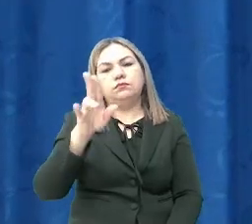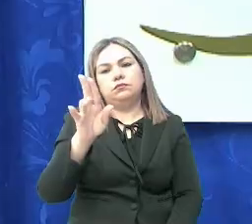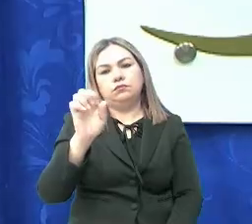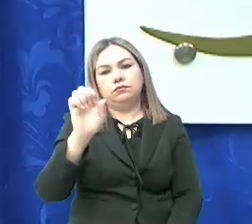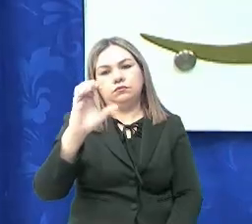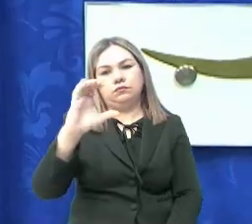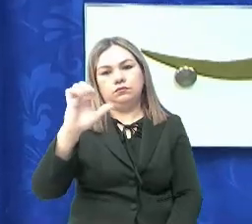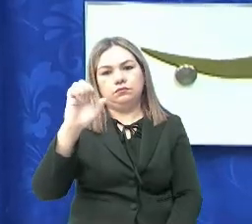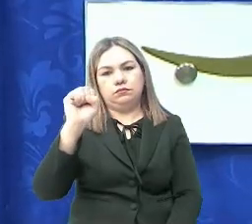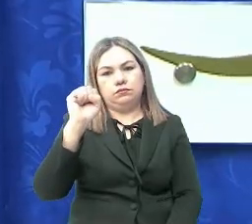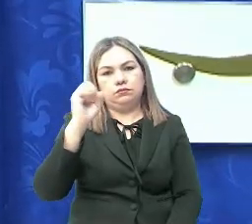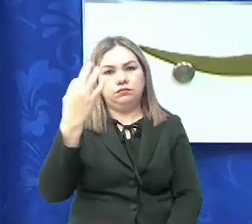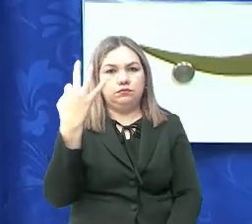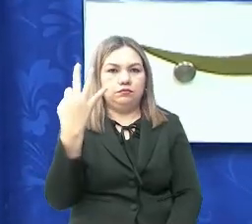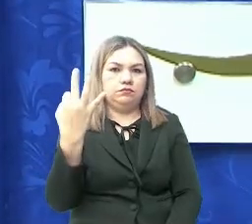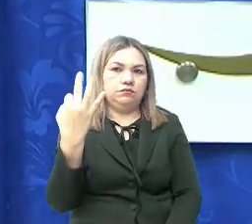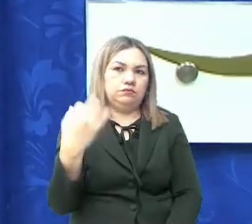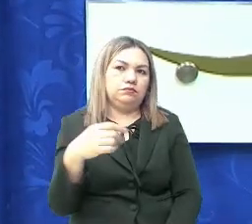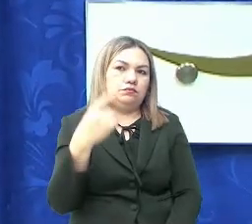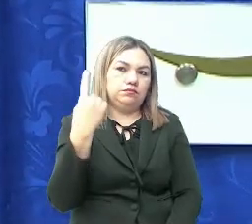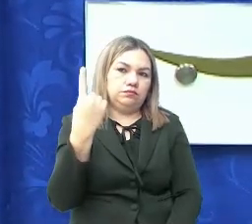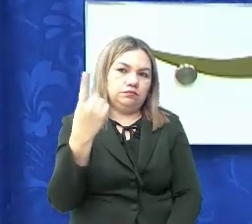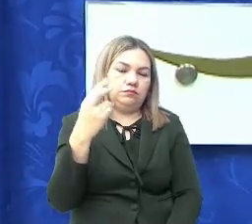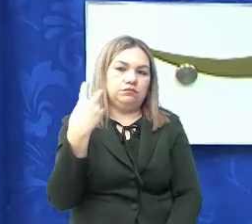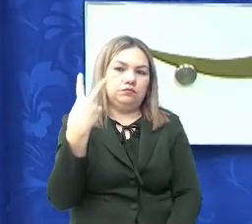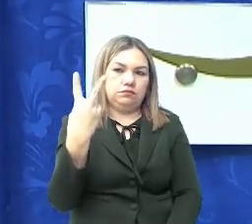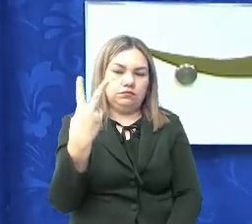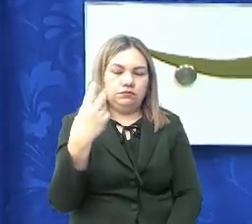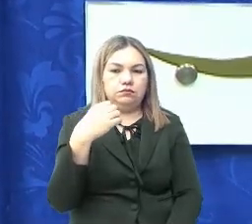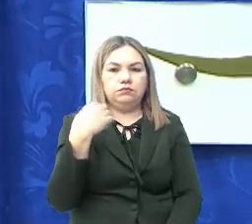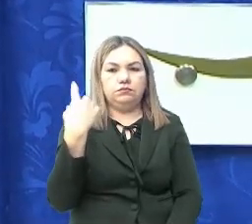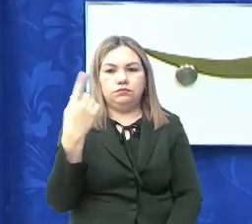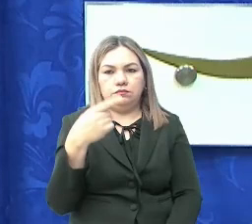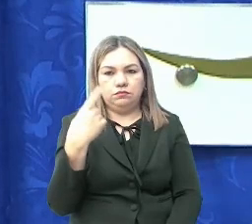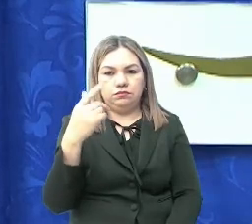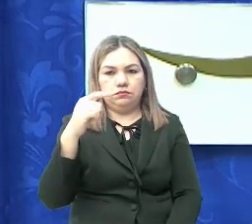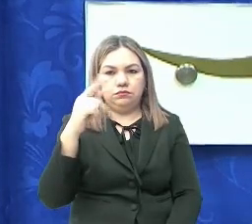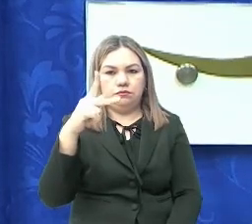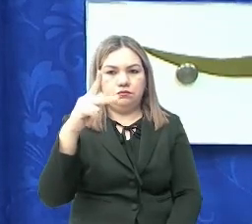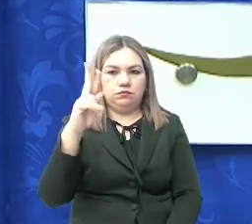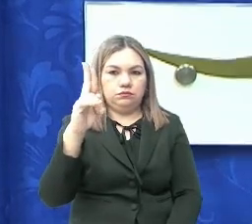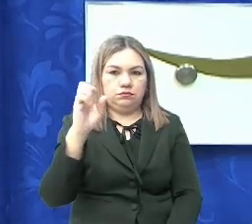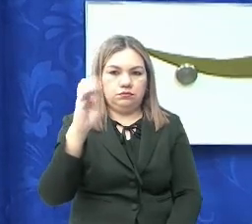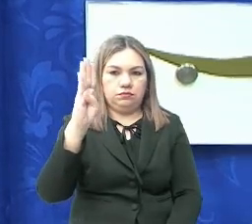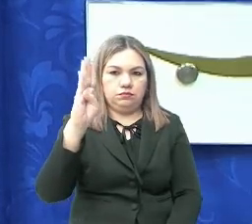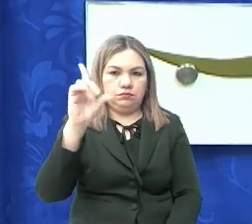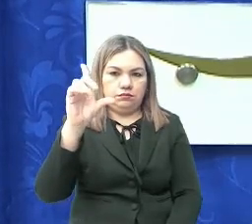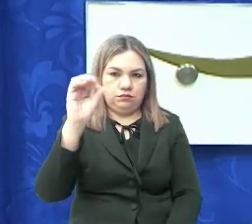word of God says that the people of Israel did wicked things before God's eyes.